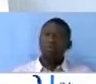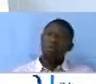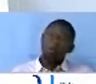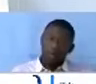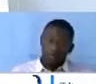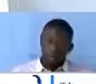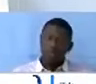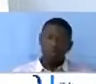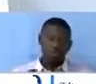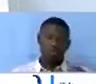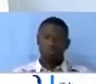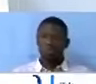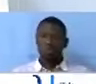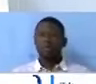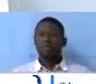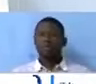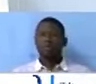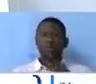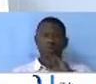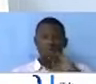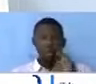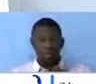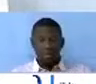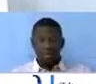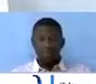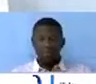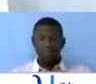Do you believe it was unlawful?